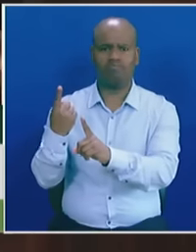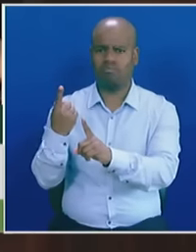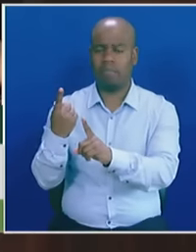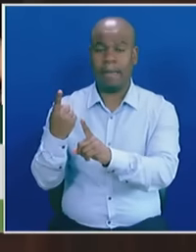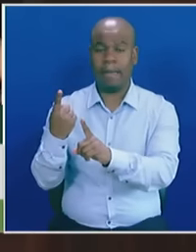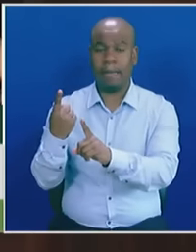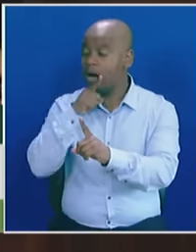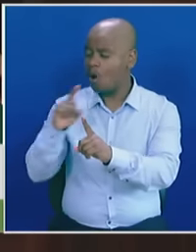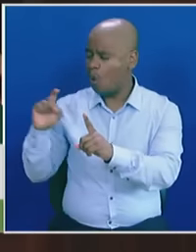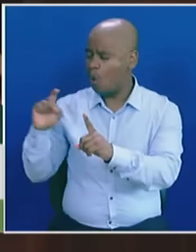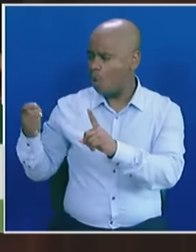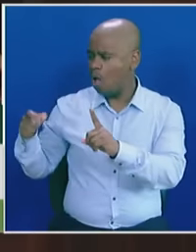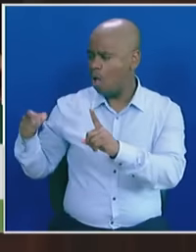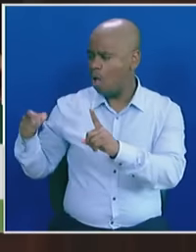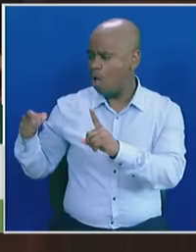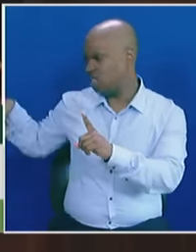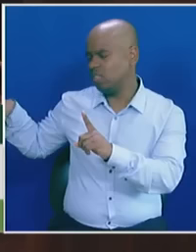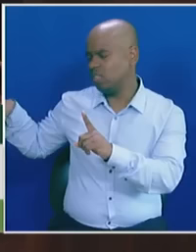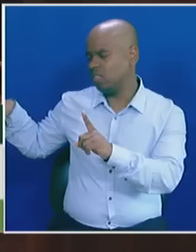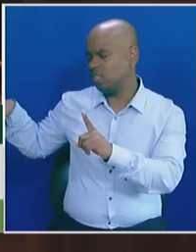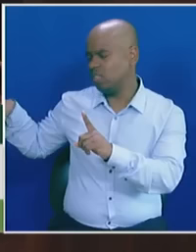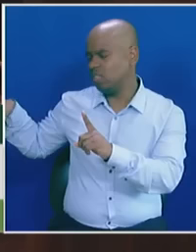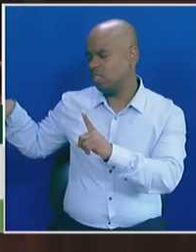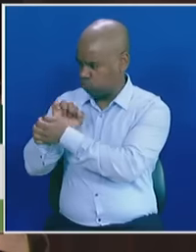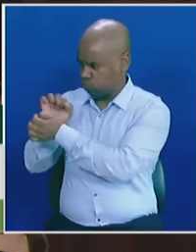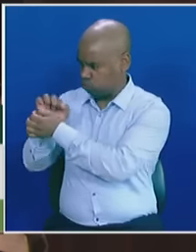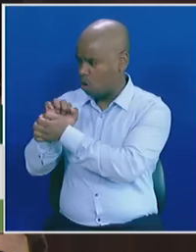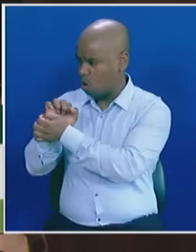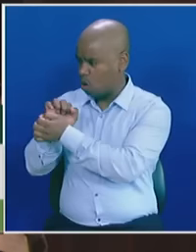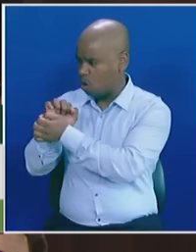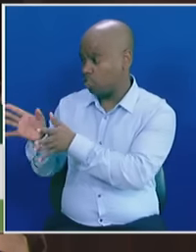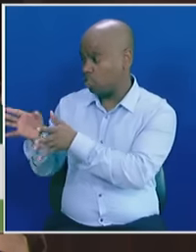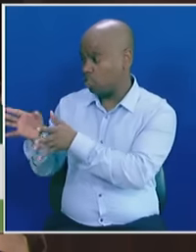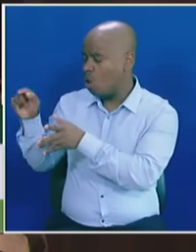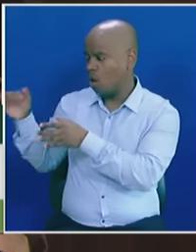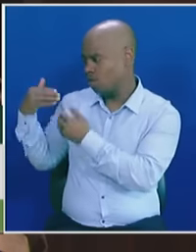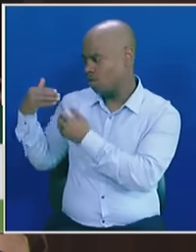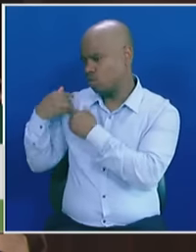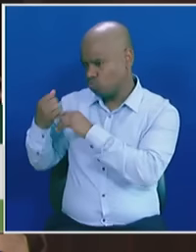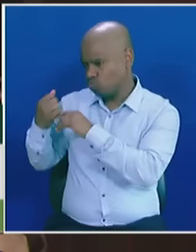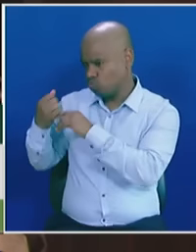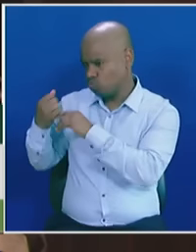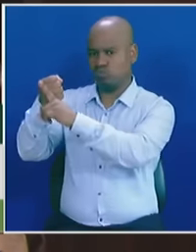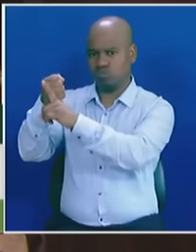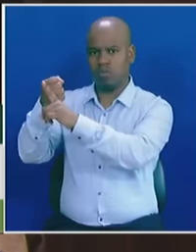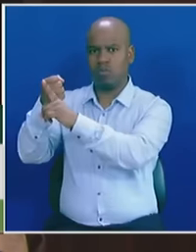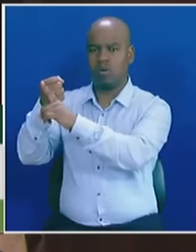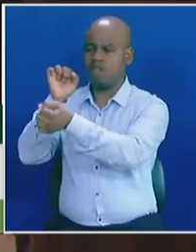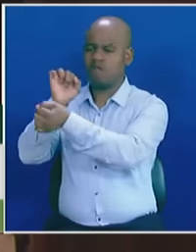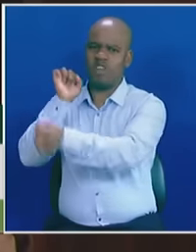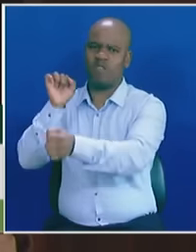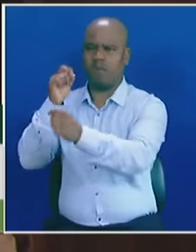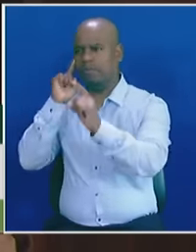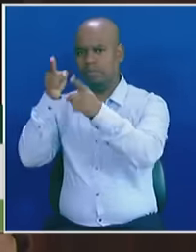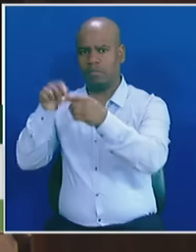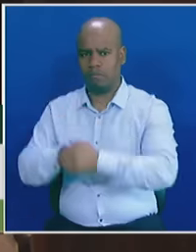on those who were prosecuting the struggle for our freedom. And of course, they took